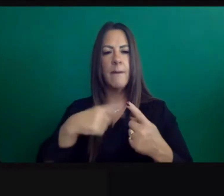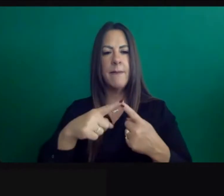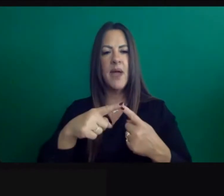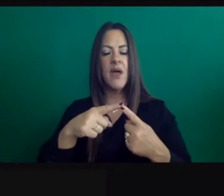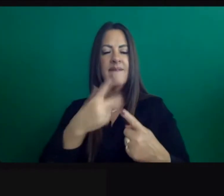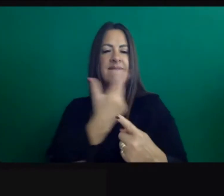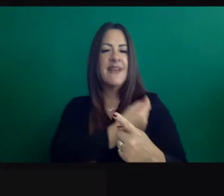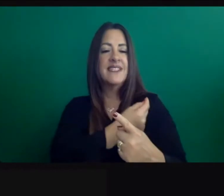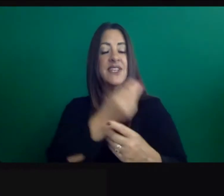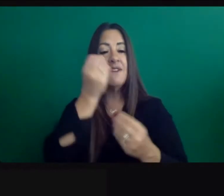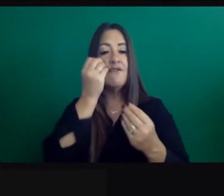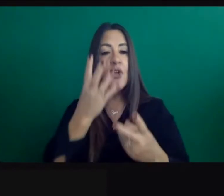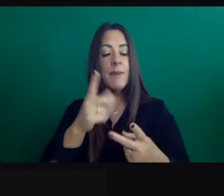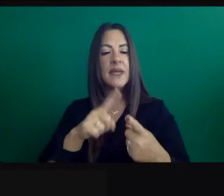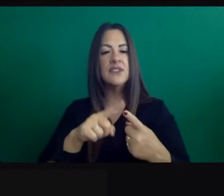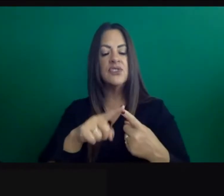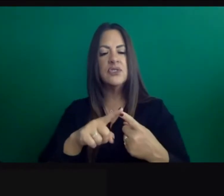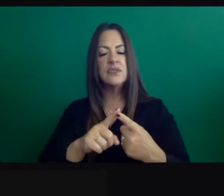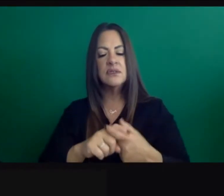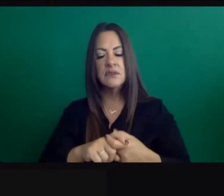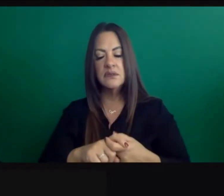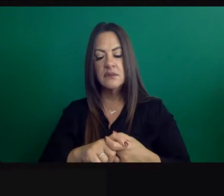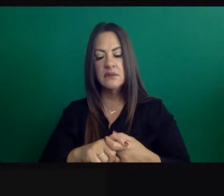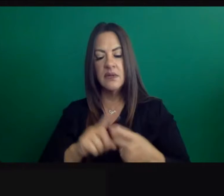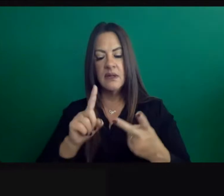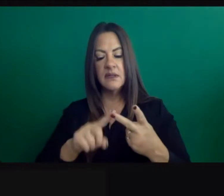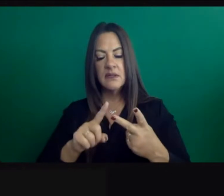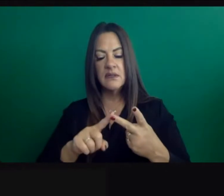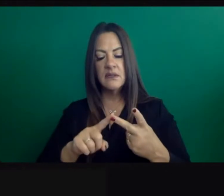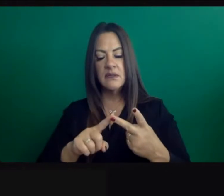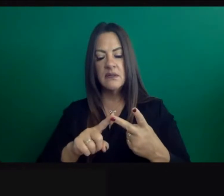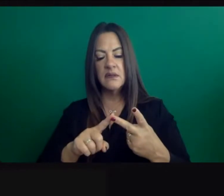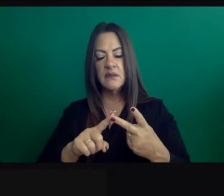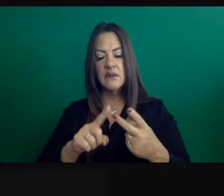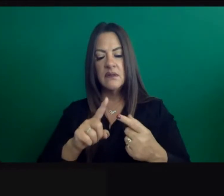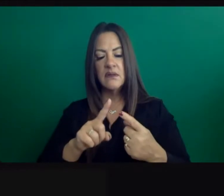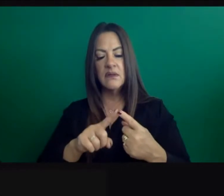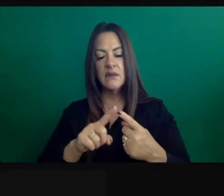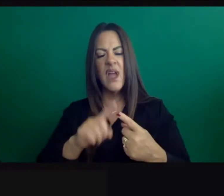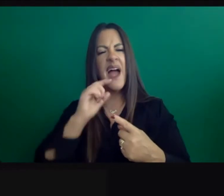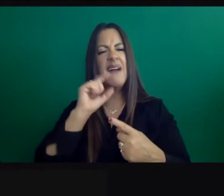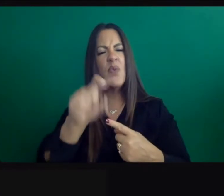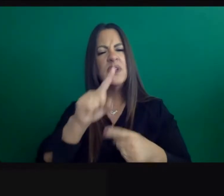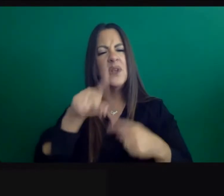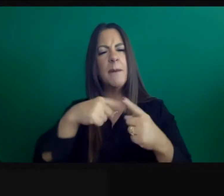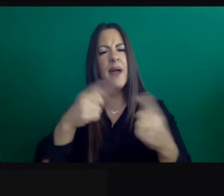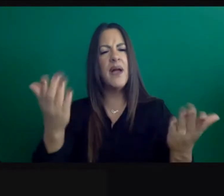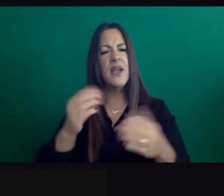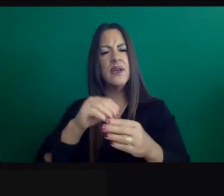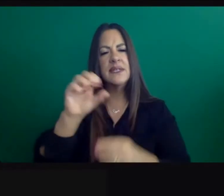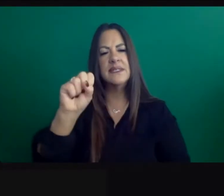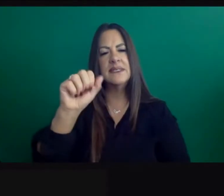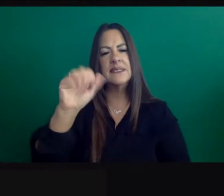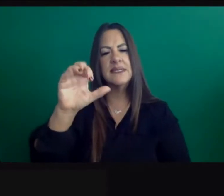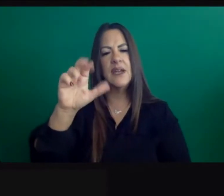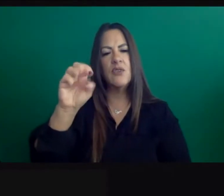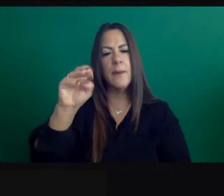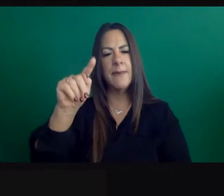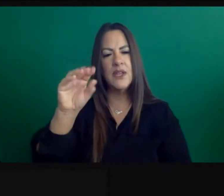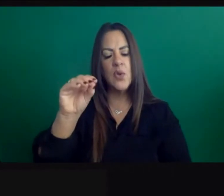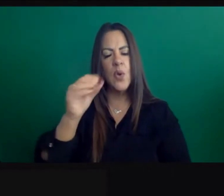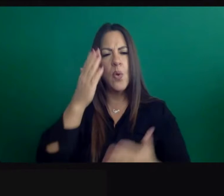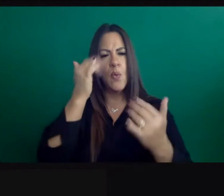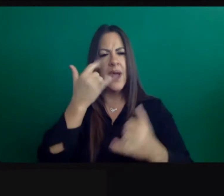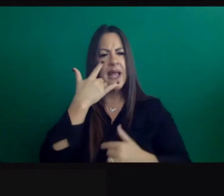information question, but let me start with my question about Sacramento. Why did California allow the